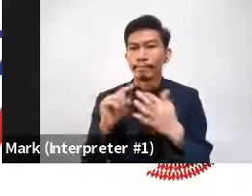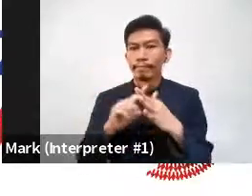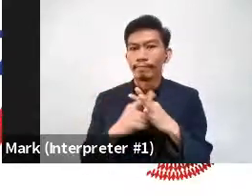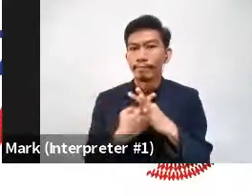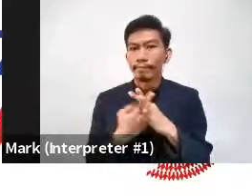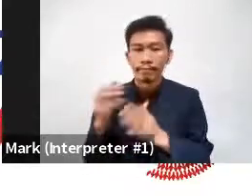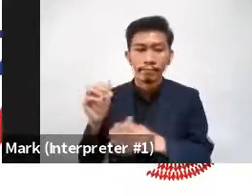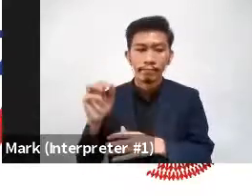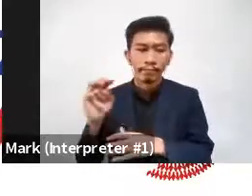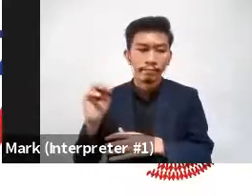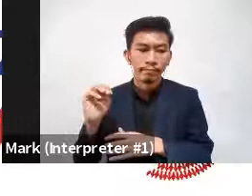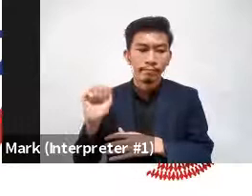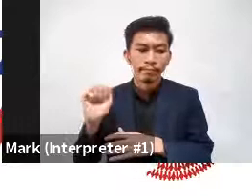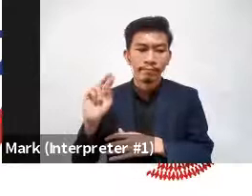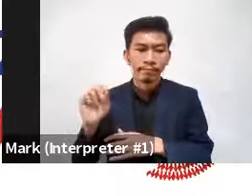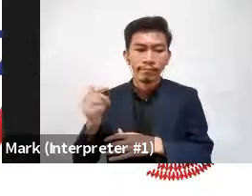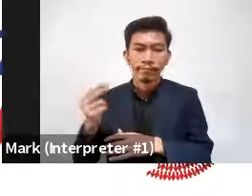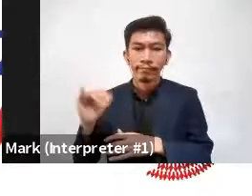Manhit.